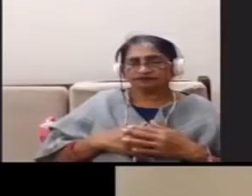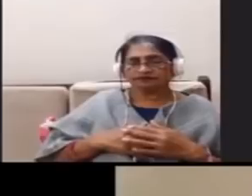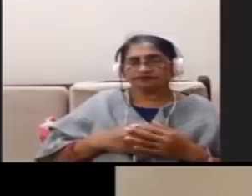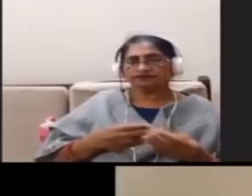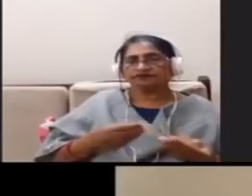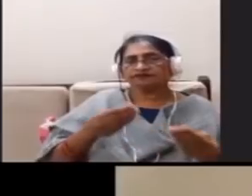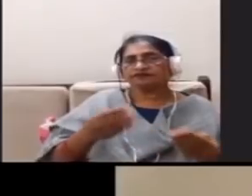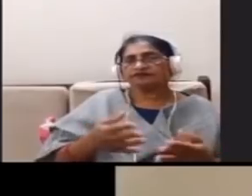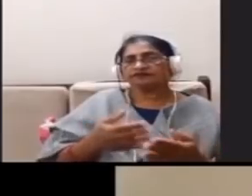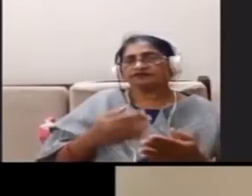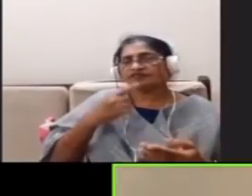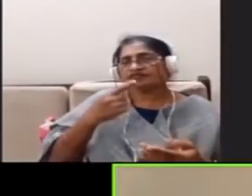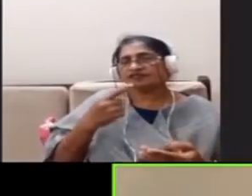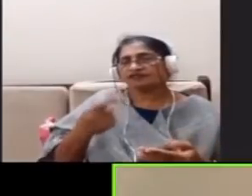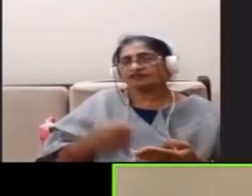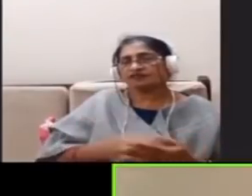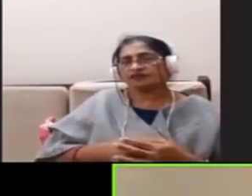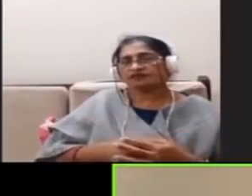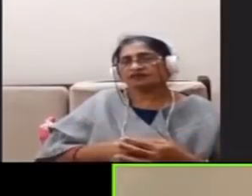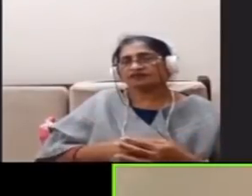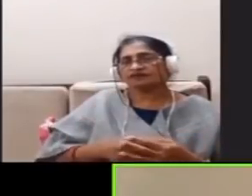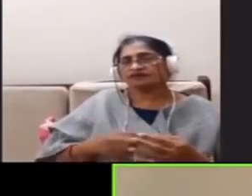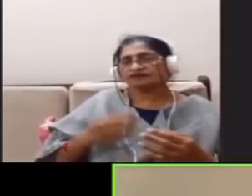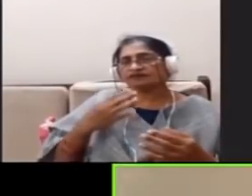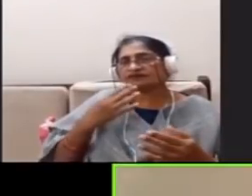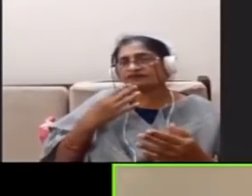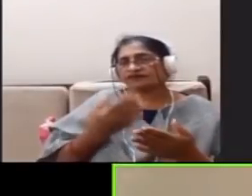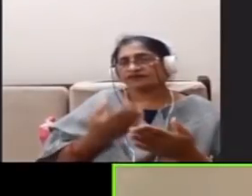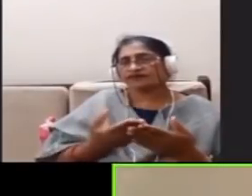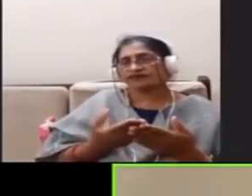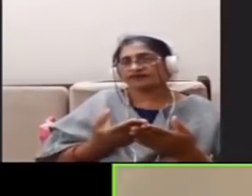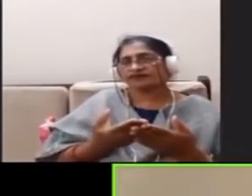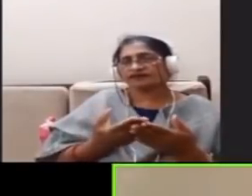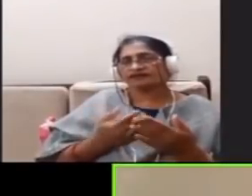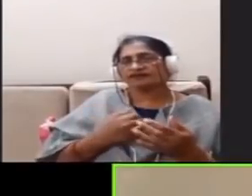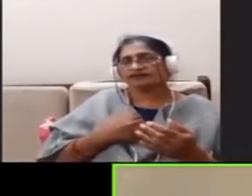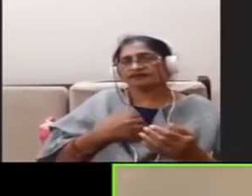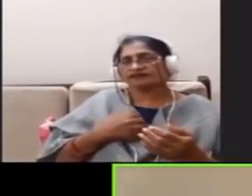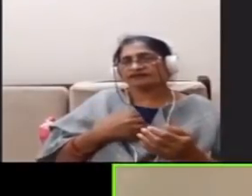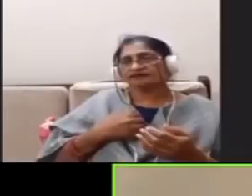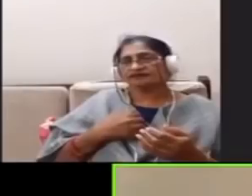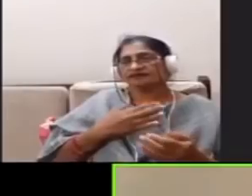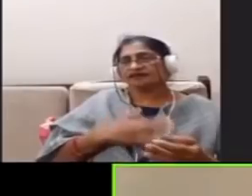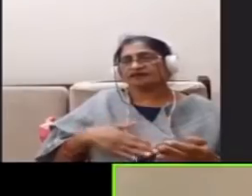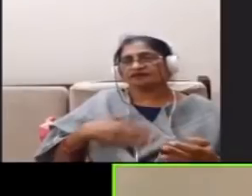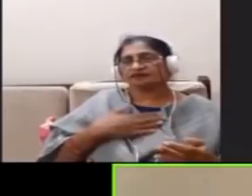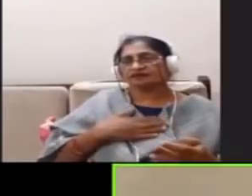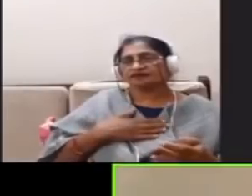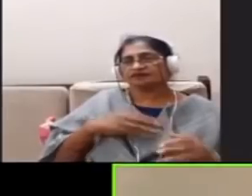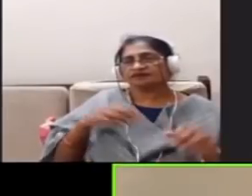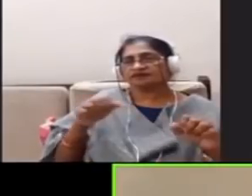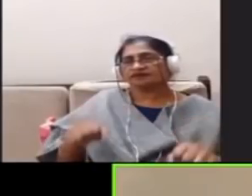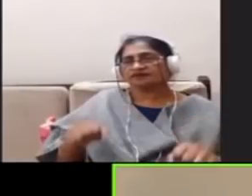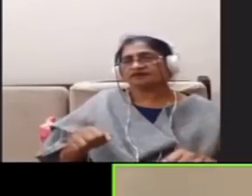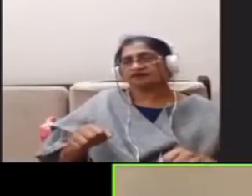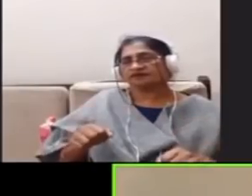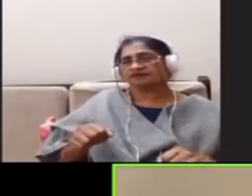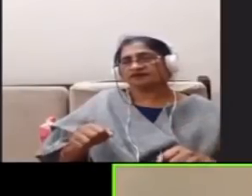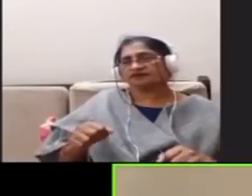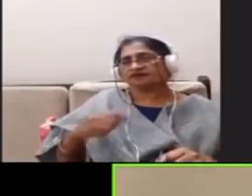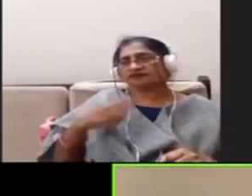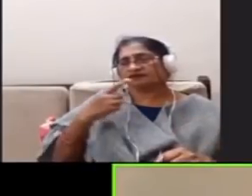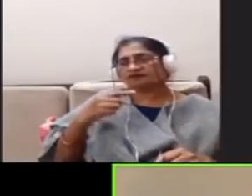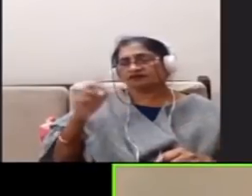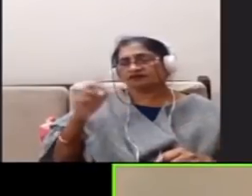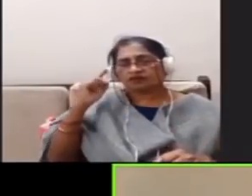few words. Thank you very much, Ranjini. And I've appreciated so much being able to listen to all of the speakers today. I'm honored